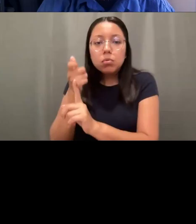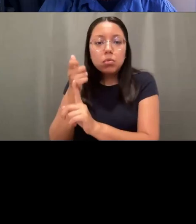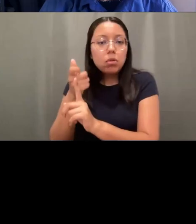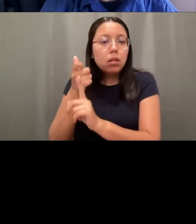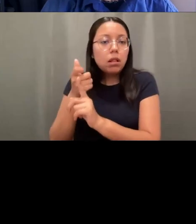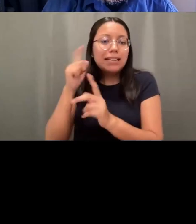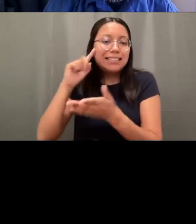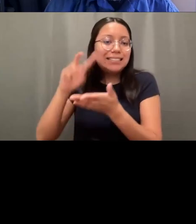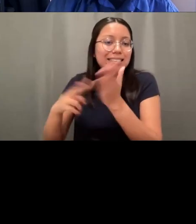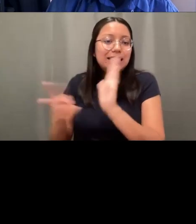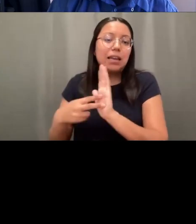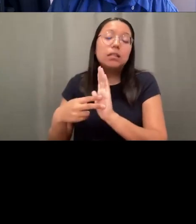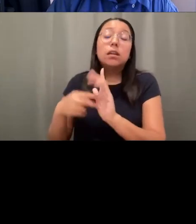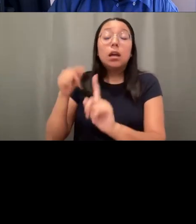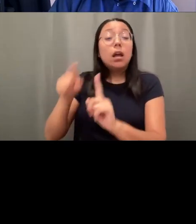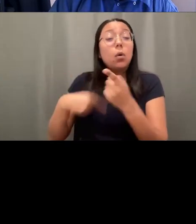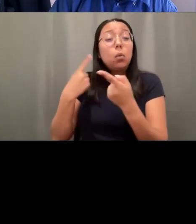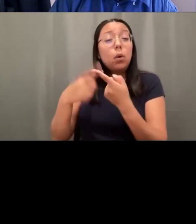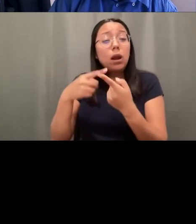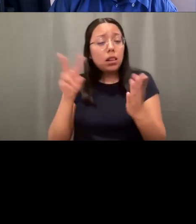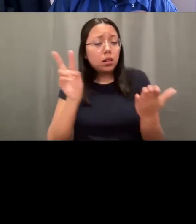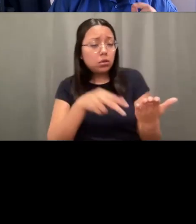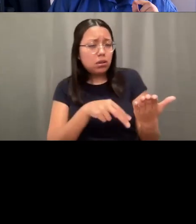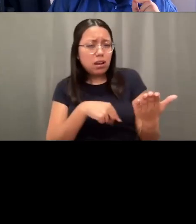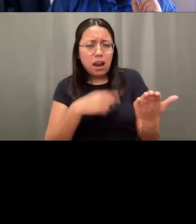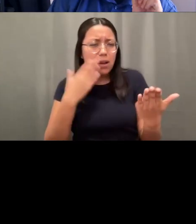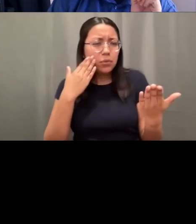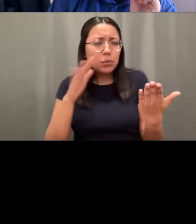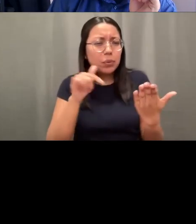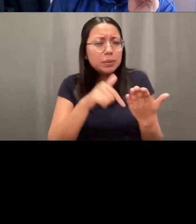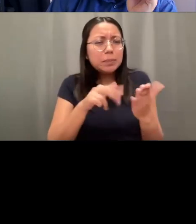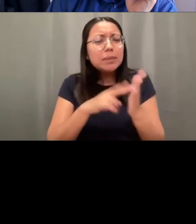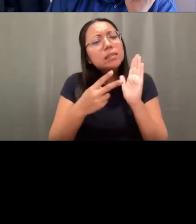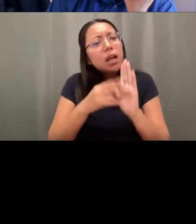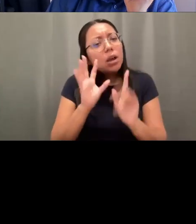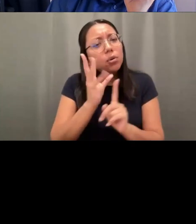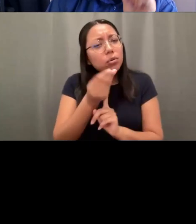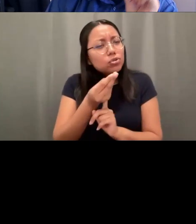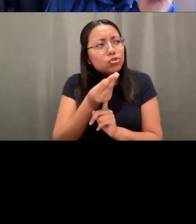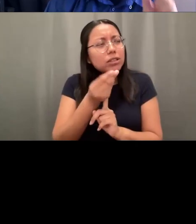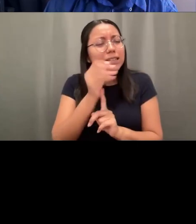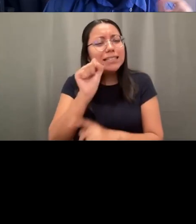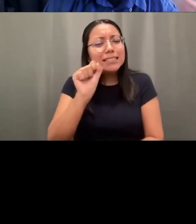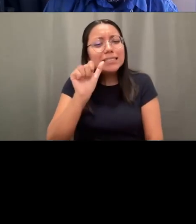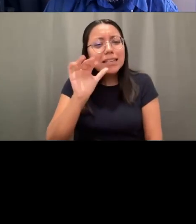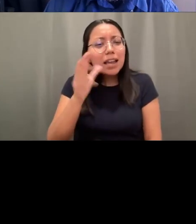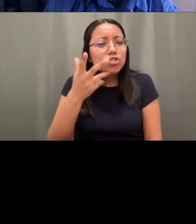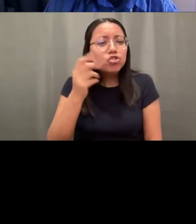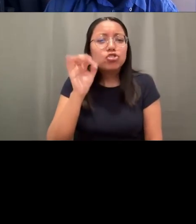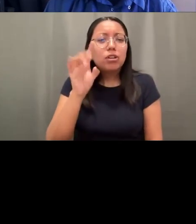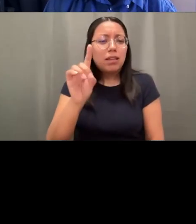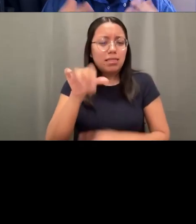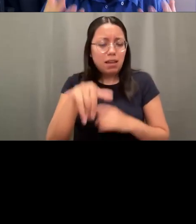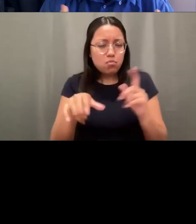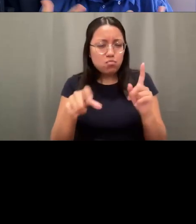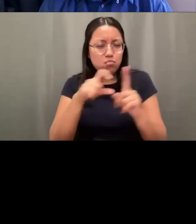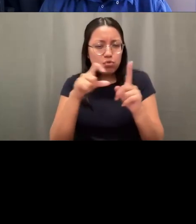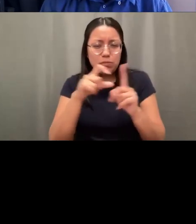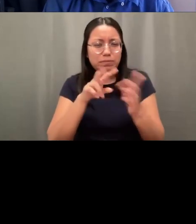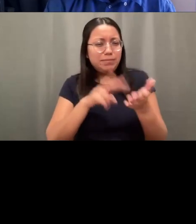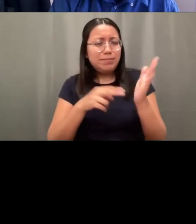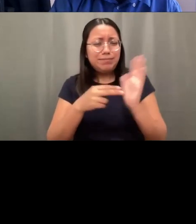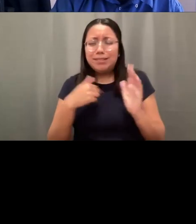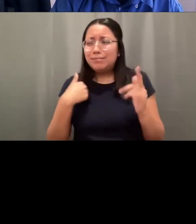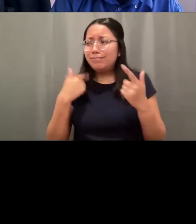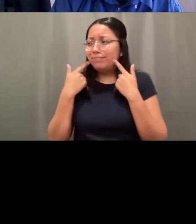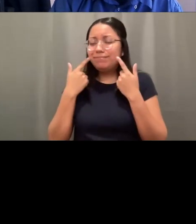I don't know what culturally sanctioned means. I don't know what resulting in immediate damage means. I mean, I think we could kind